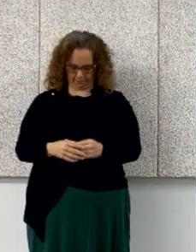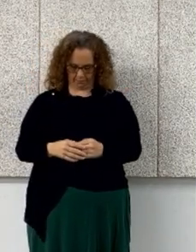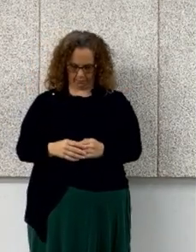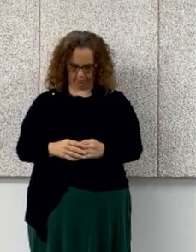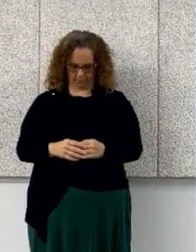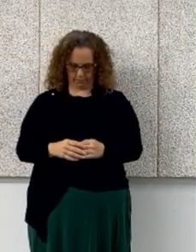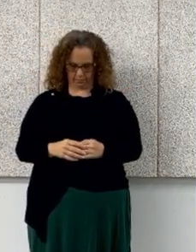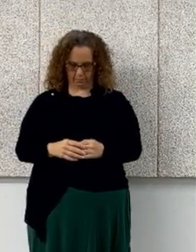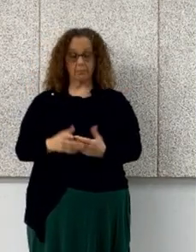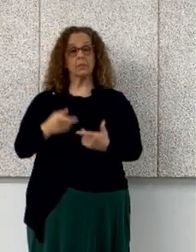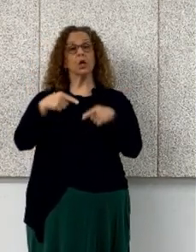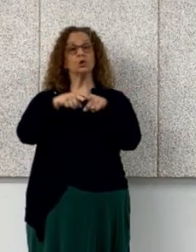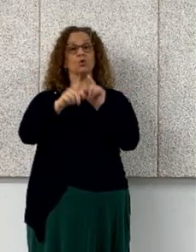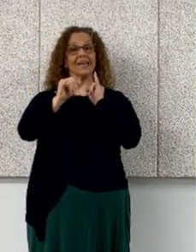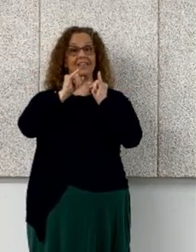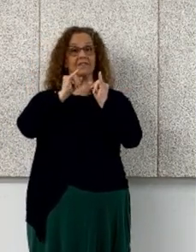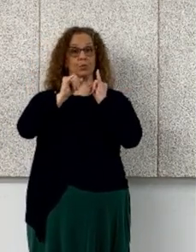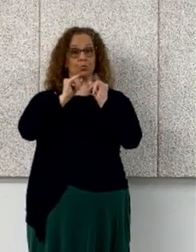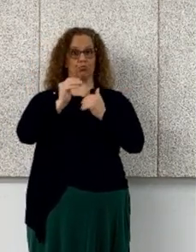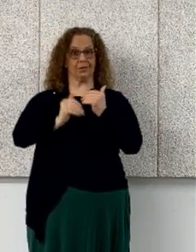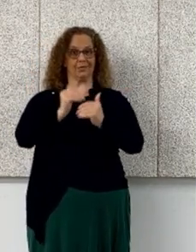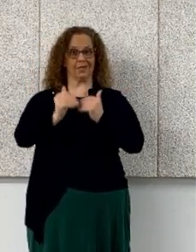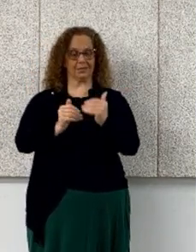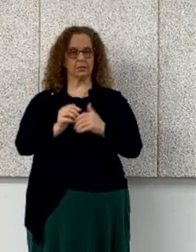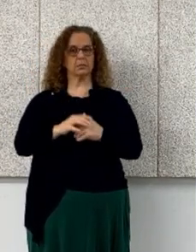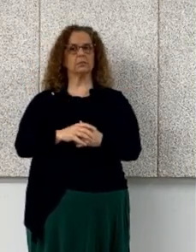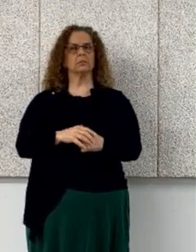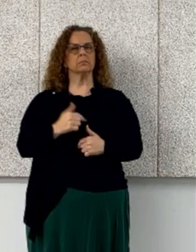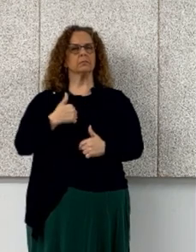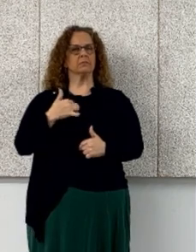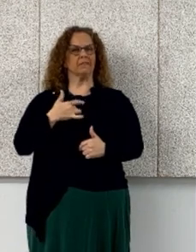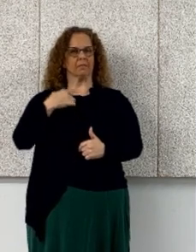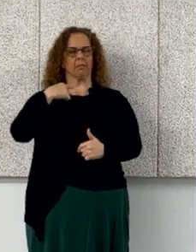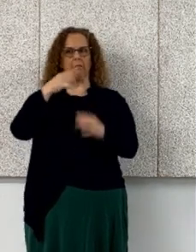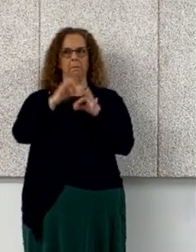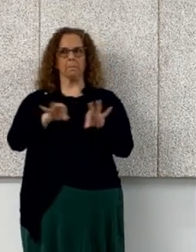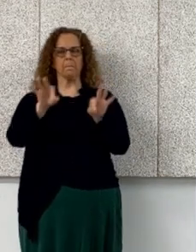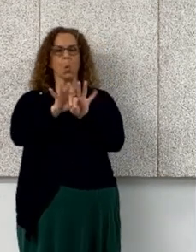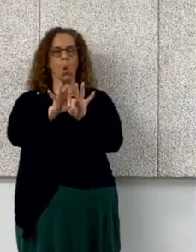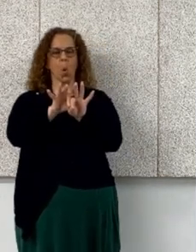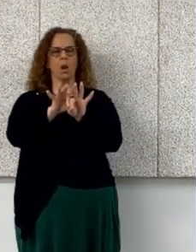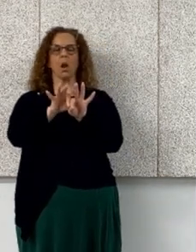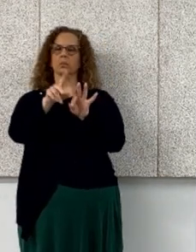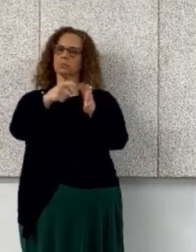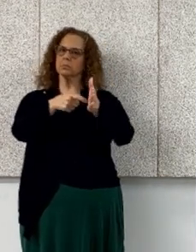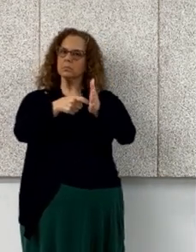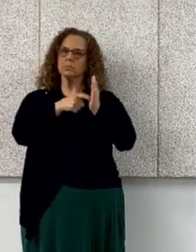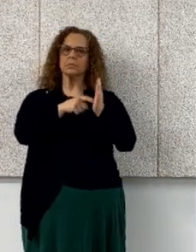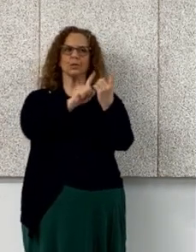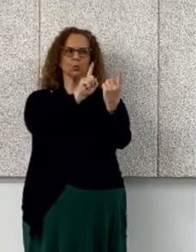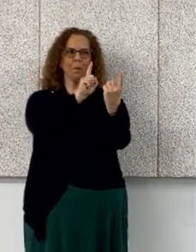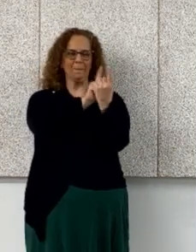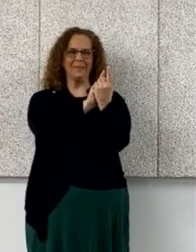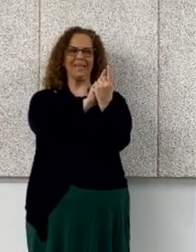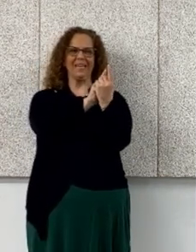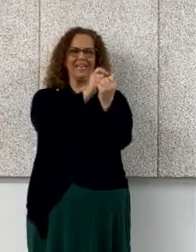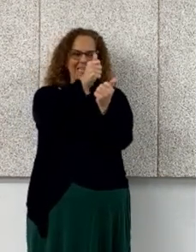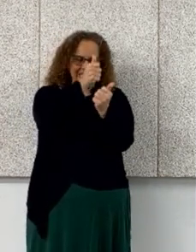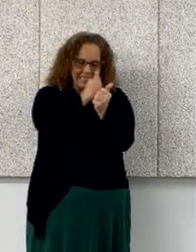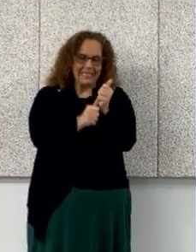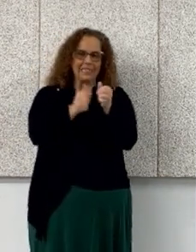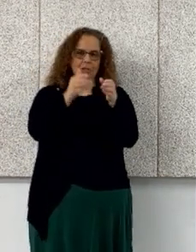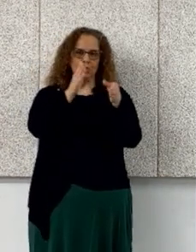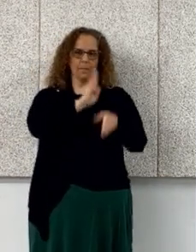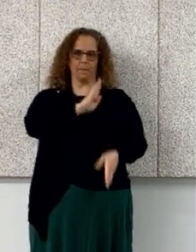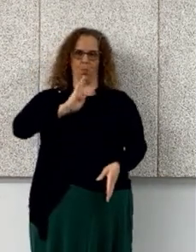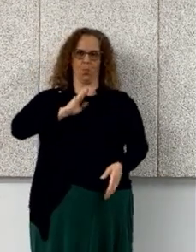in that interview process, I think it's really important that you insist on meeting every member of the board. And